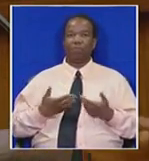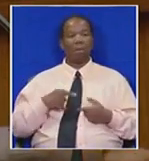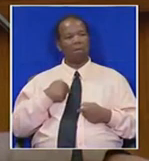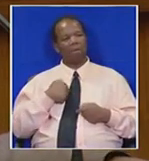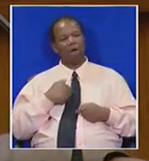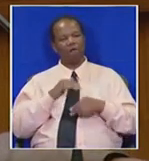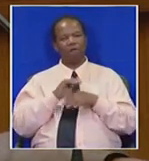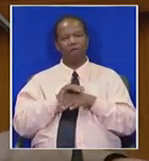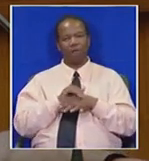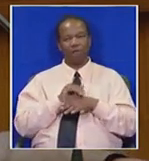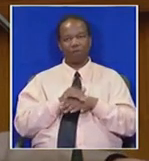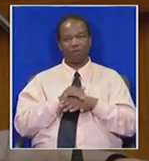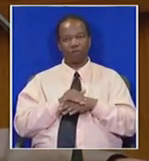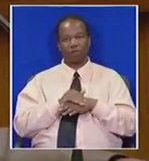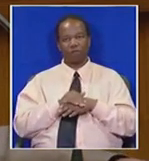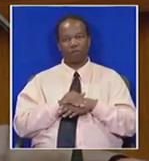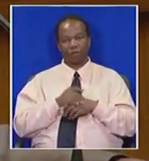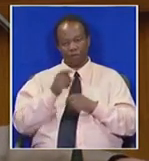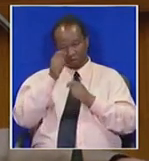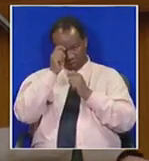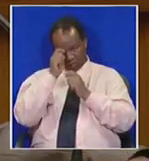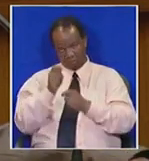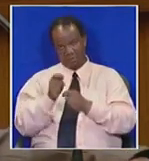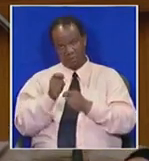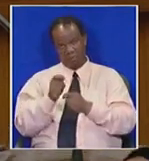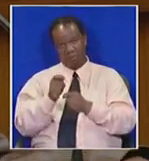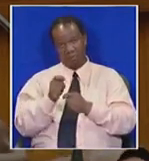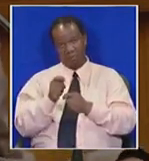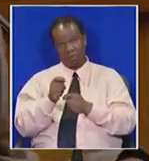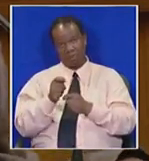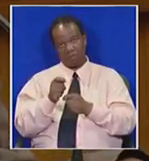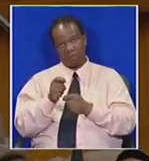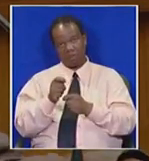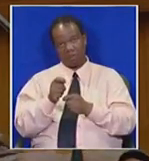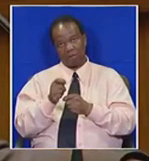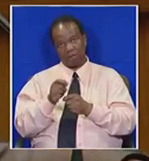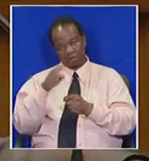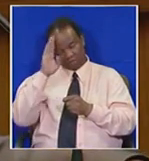friend, the Honorable CIC Chief, clapping